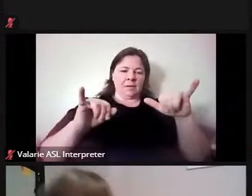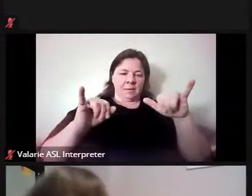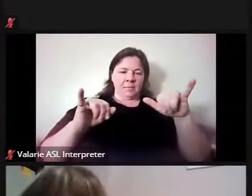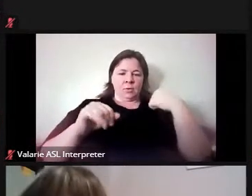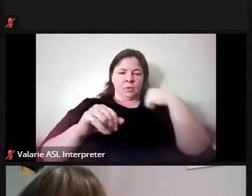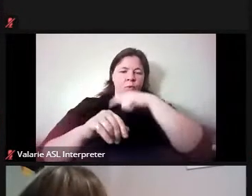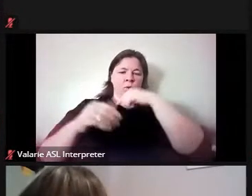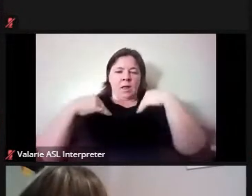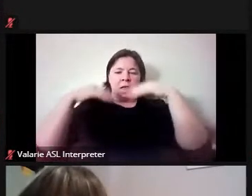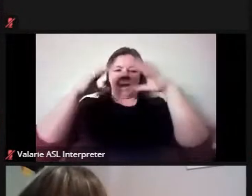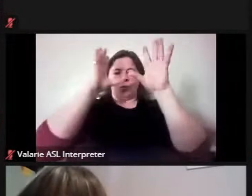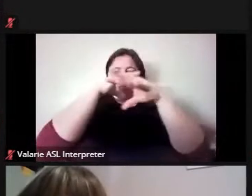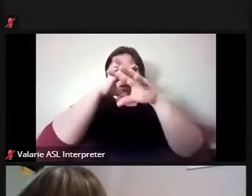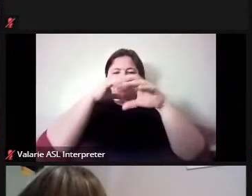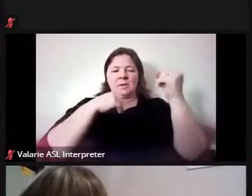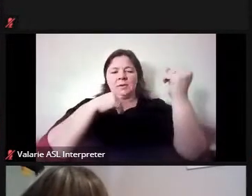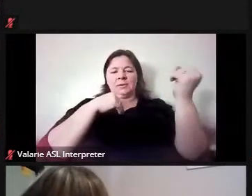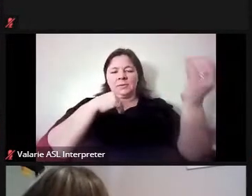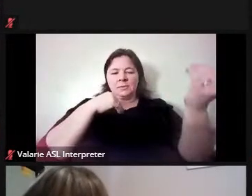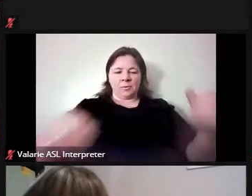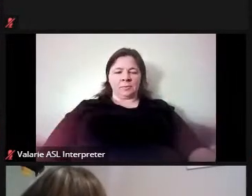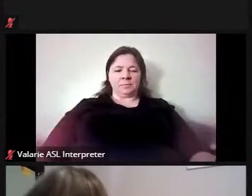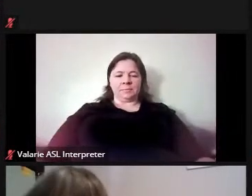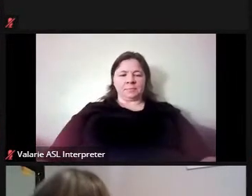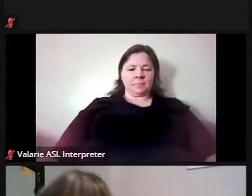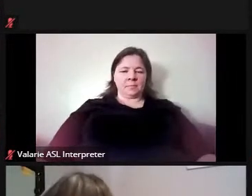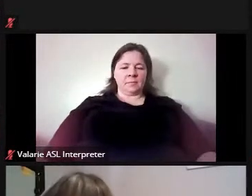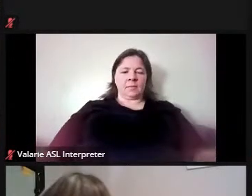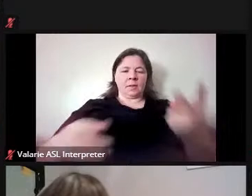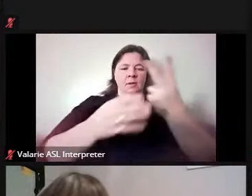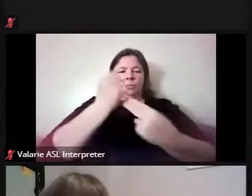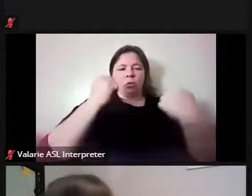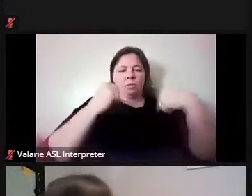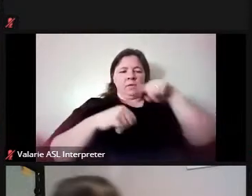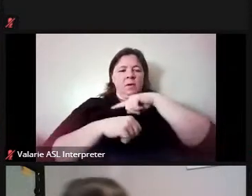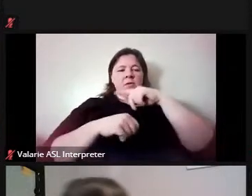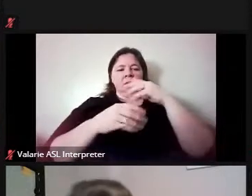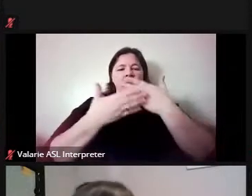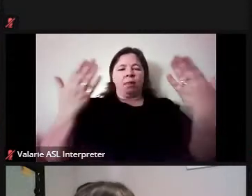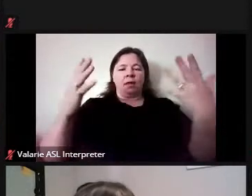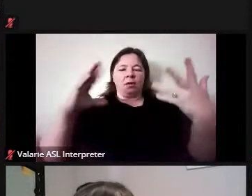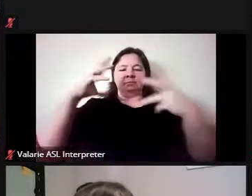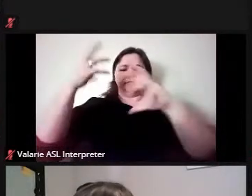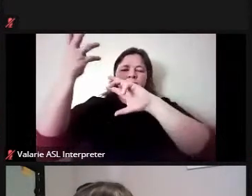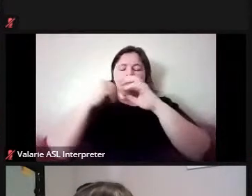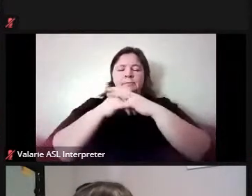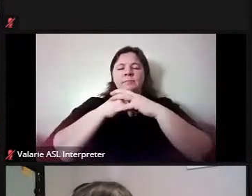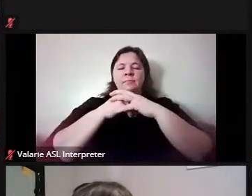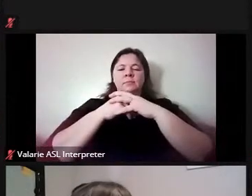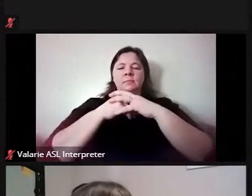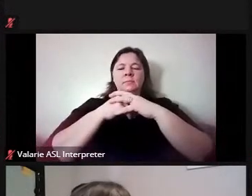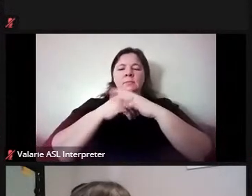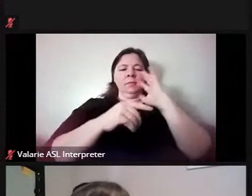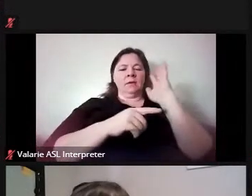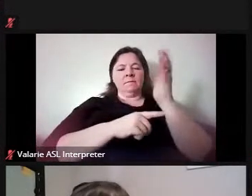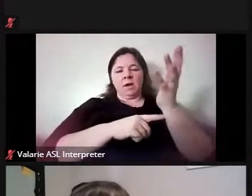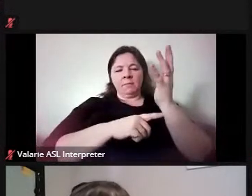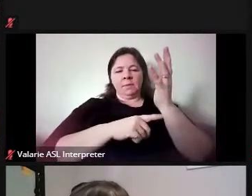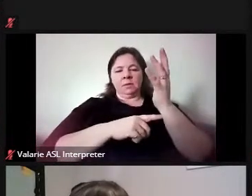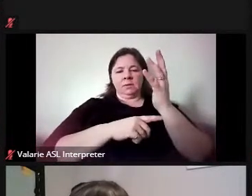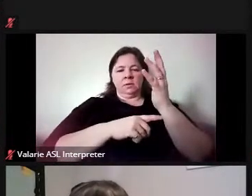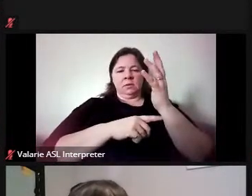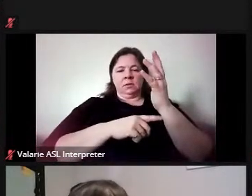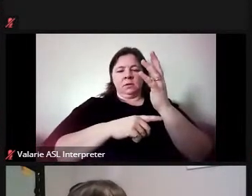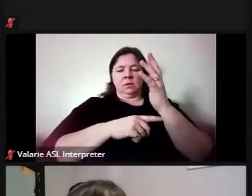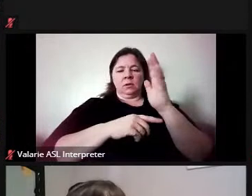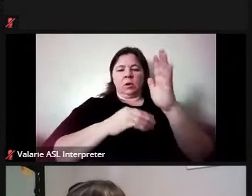were having webinar. So both the things got messed up. You know, it was just a 5 minutes, but it took